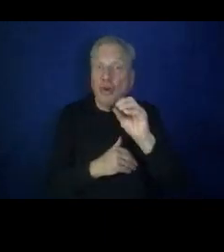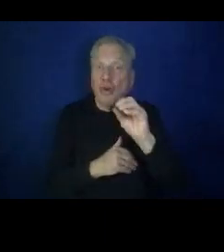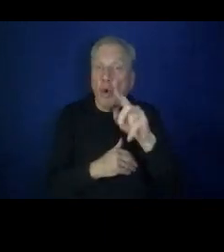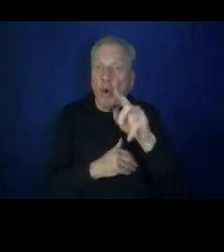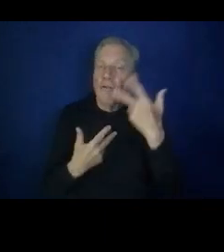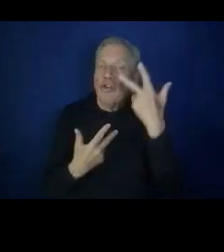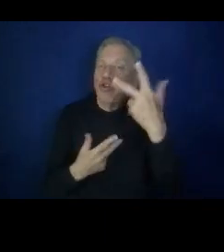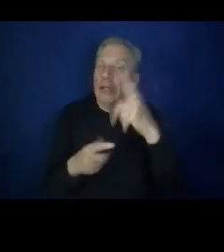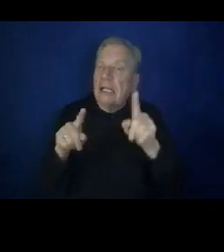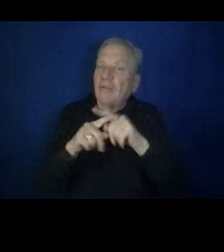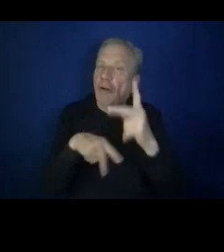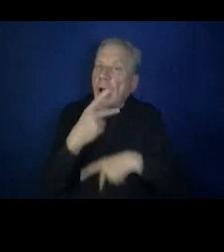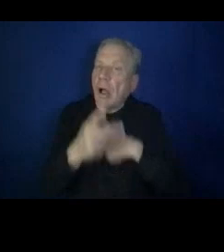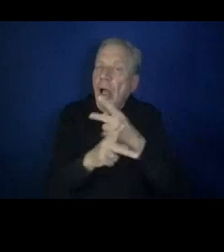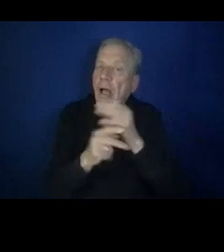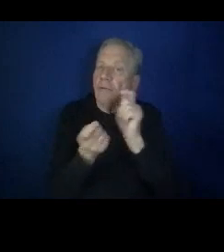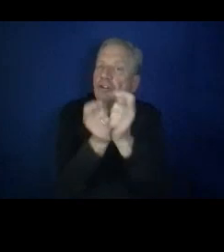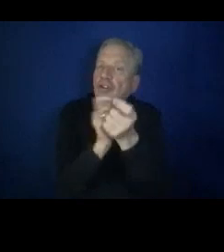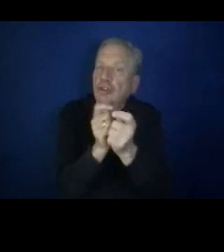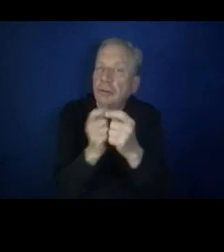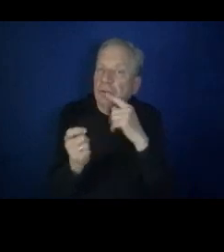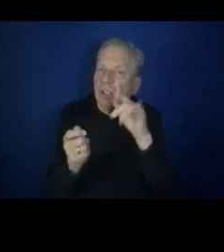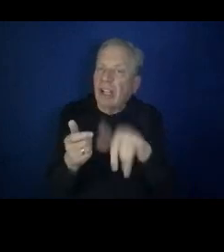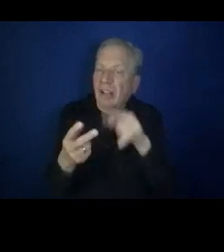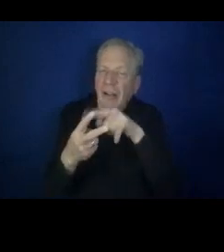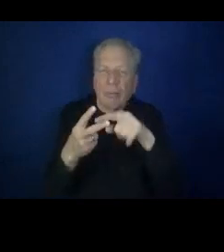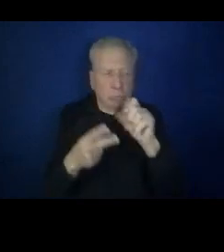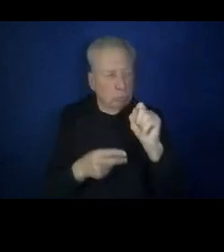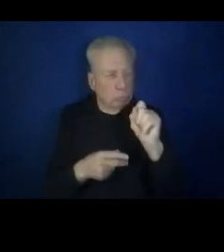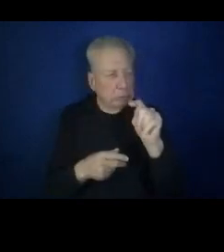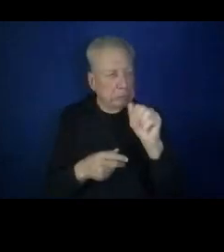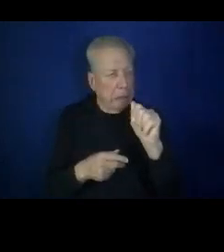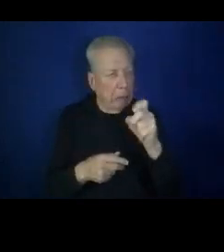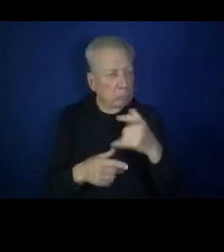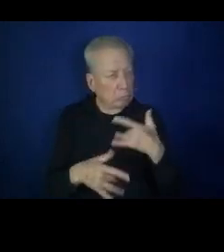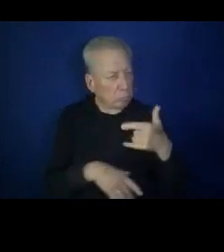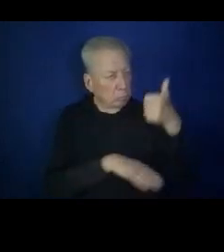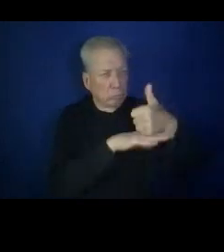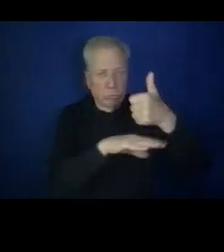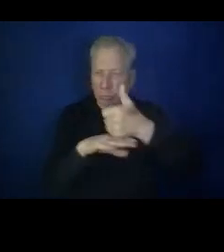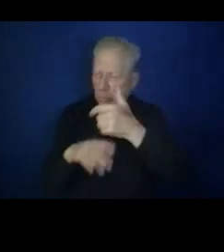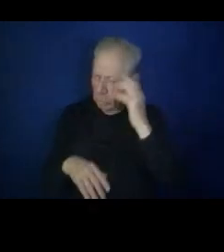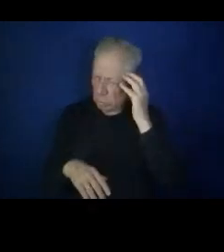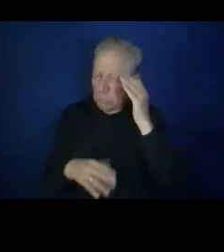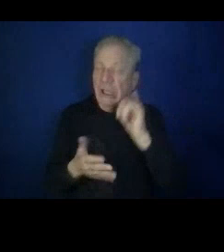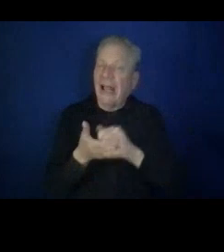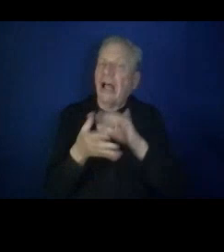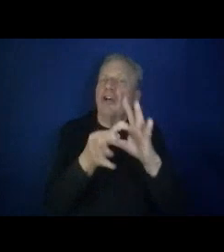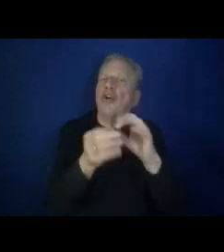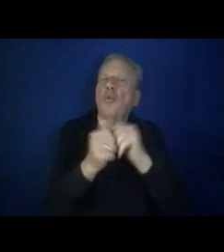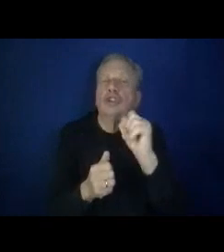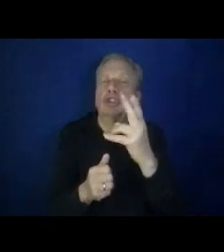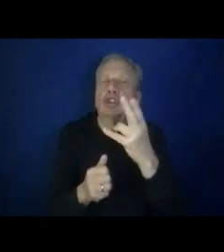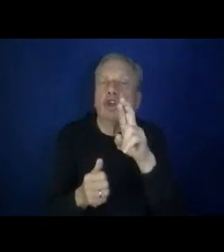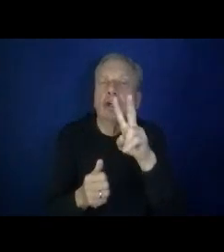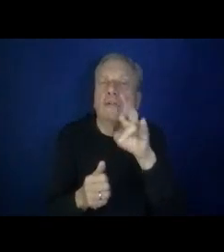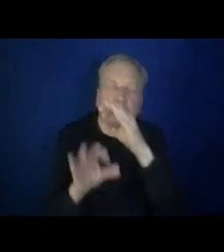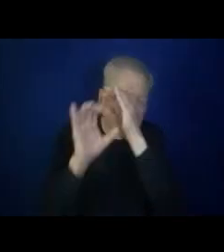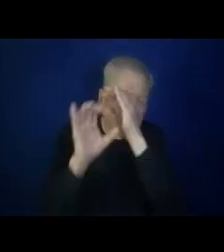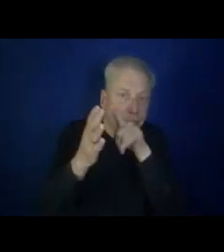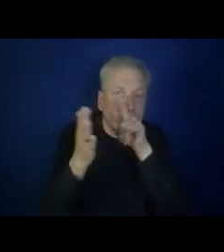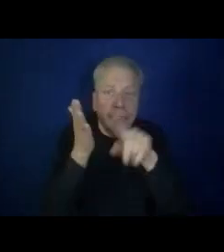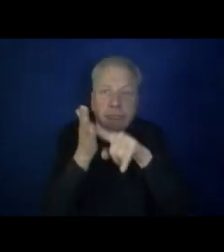drive it, you see stakes all over the place and you're kind of wondering what's going on. So all that has to do with surveying in preparation for the new alignments. We